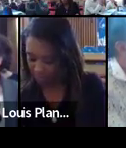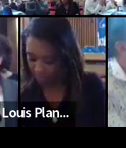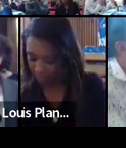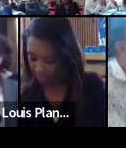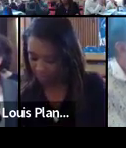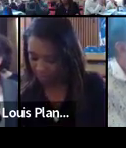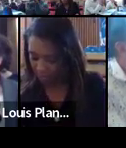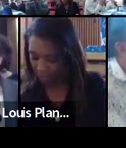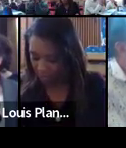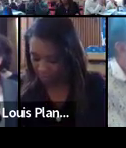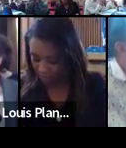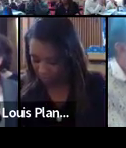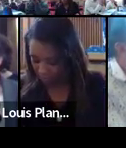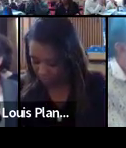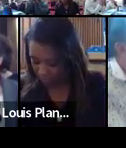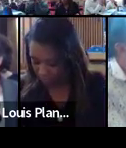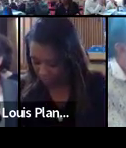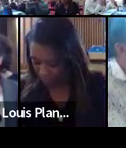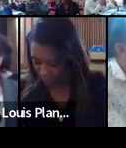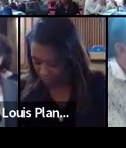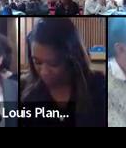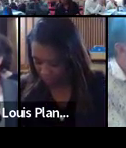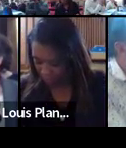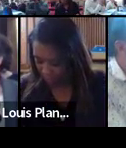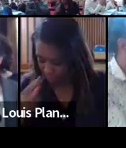we dealt with everything from sidewalks,